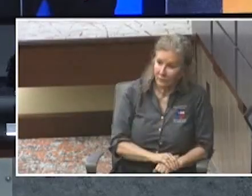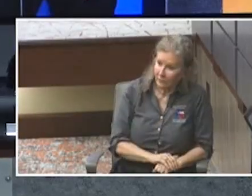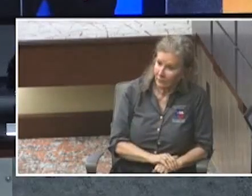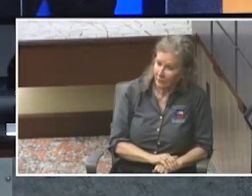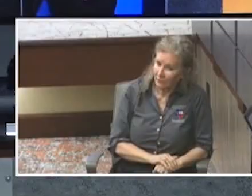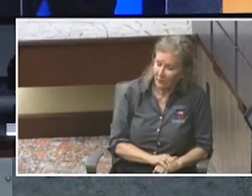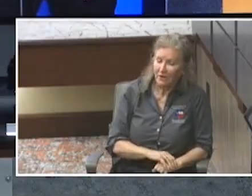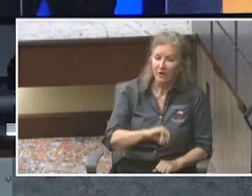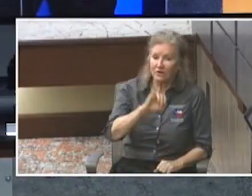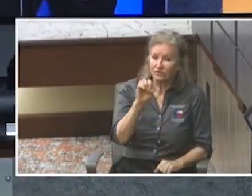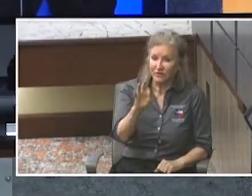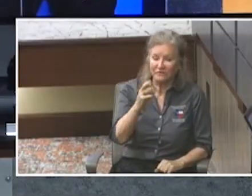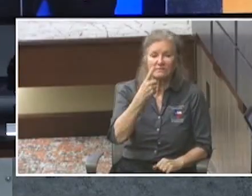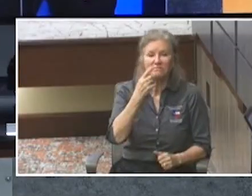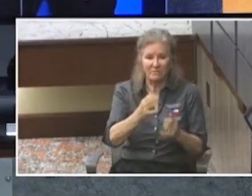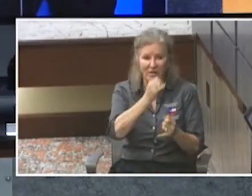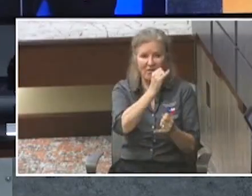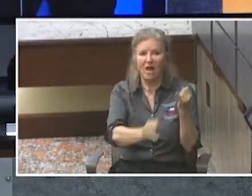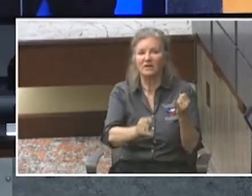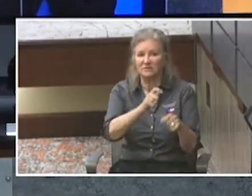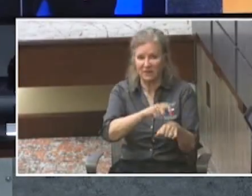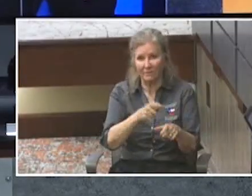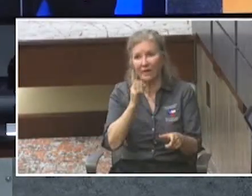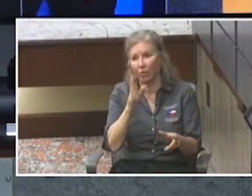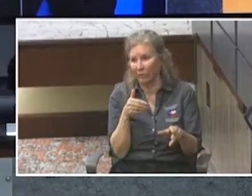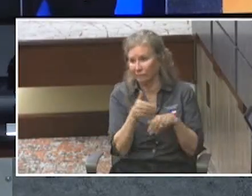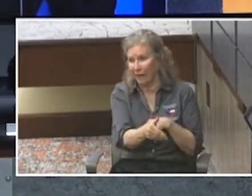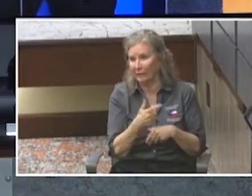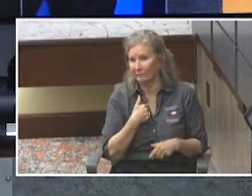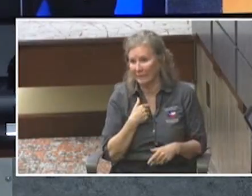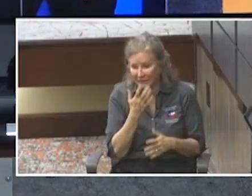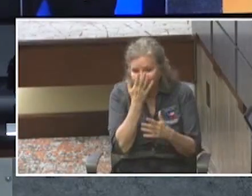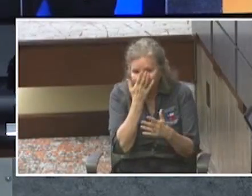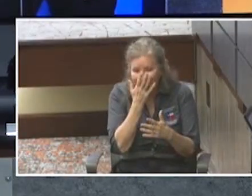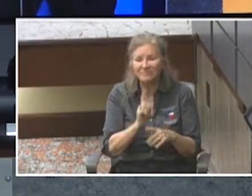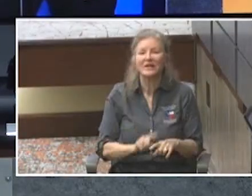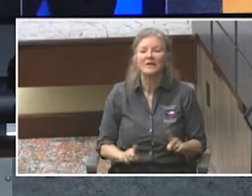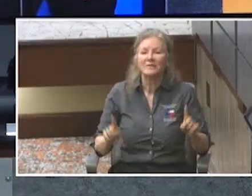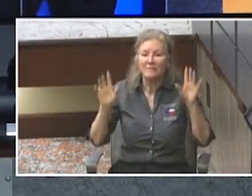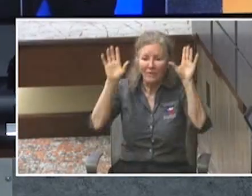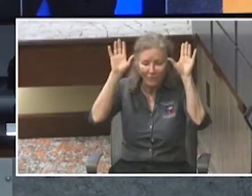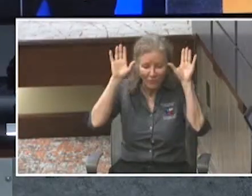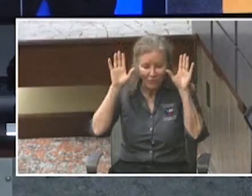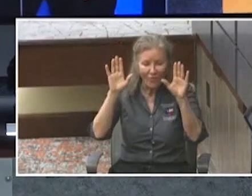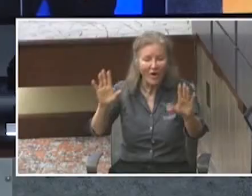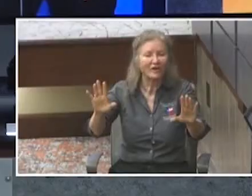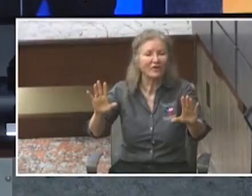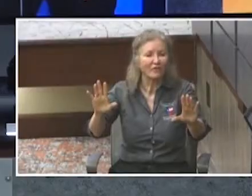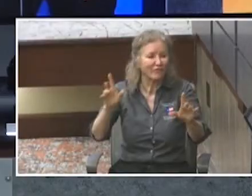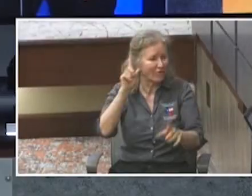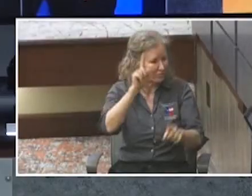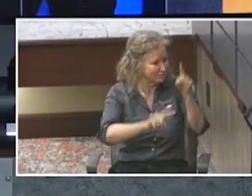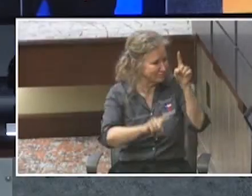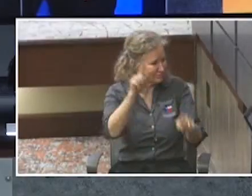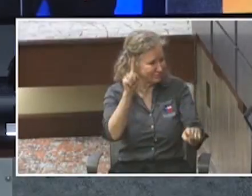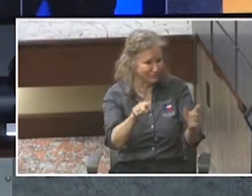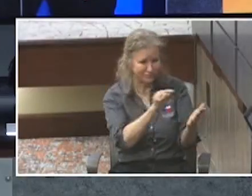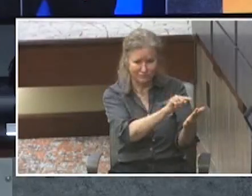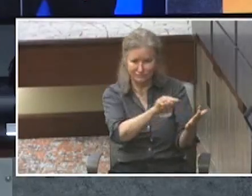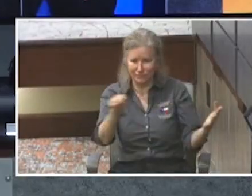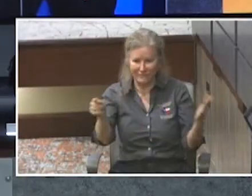it might be the last time he's invited to perform at Foster Pavilion, but just a wonderful representative of Baylor and just had